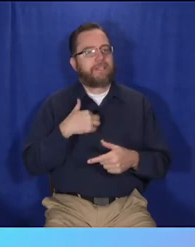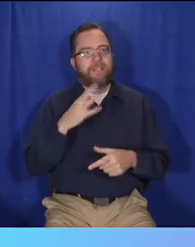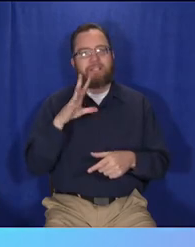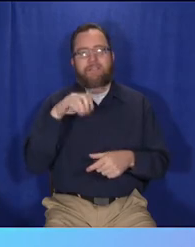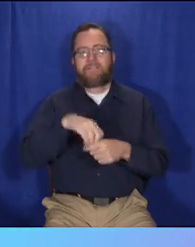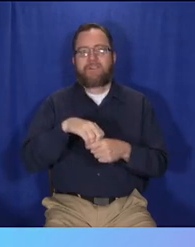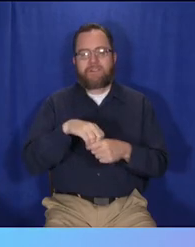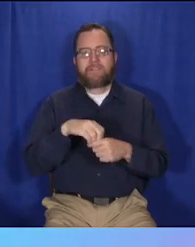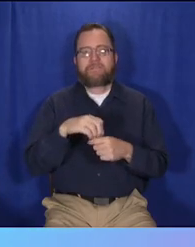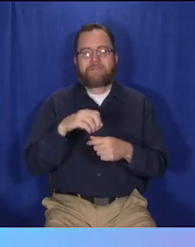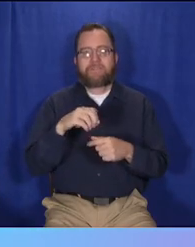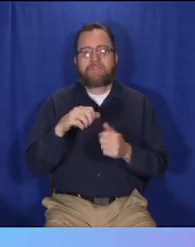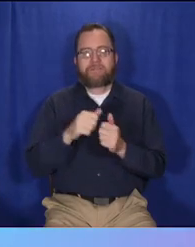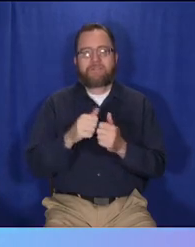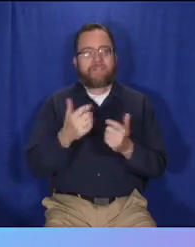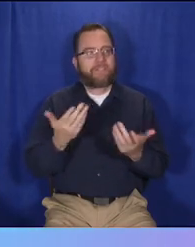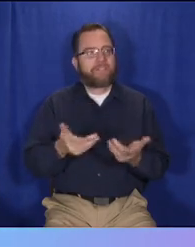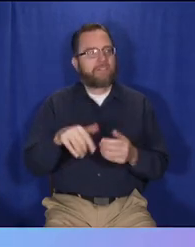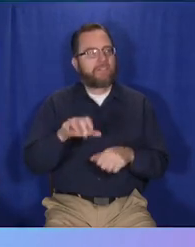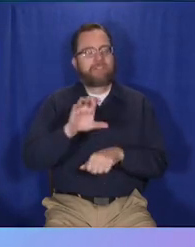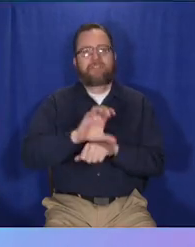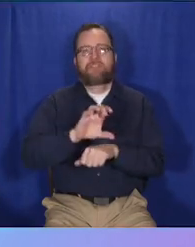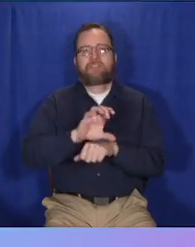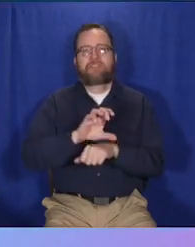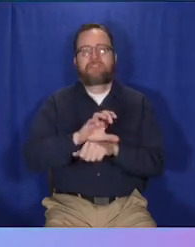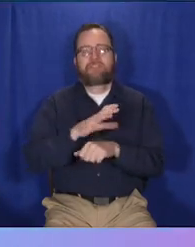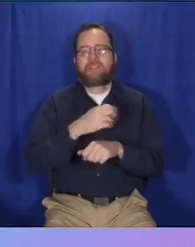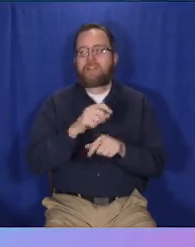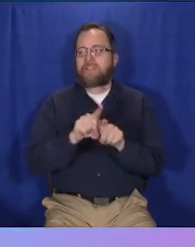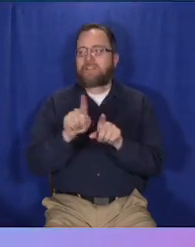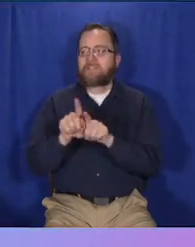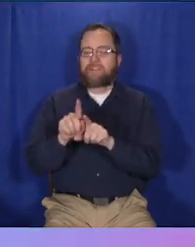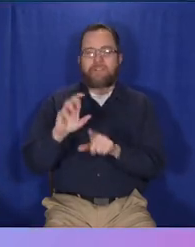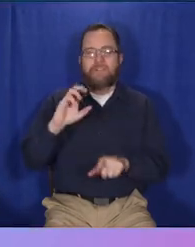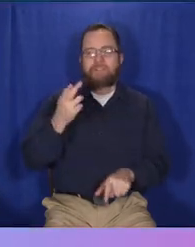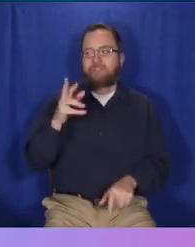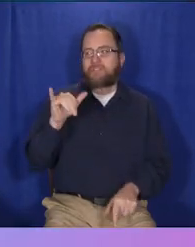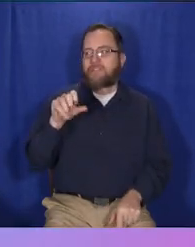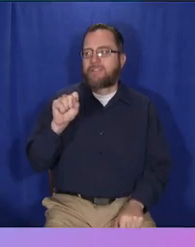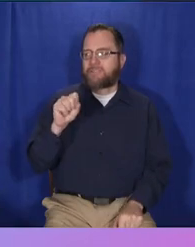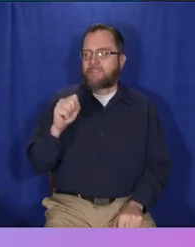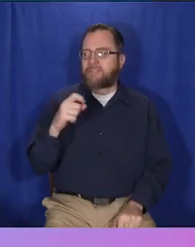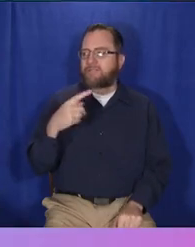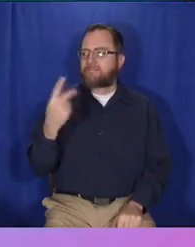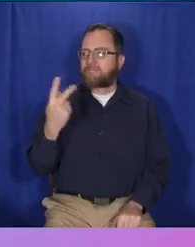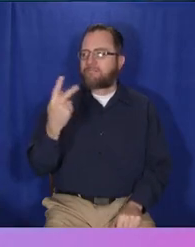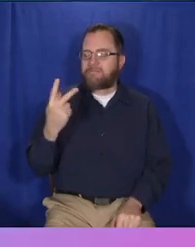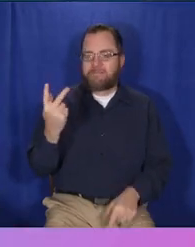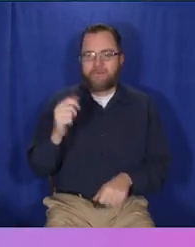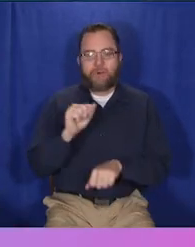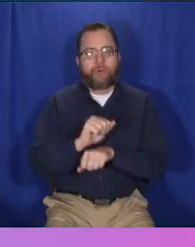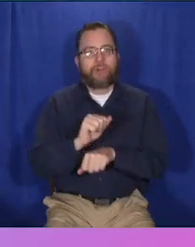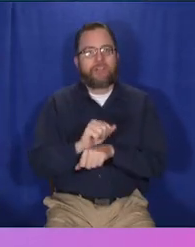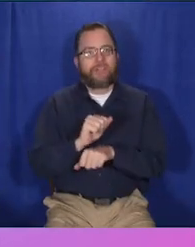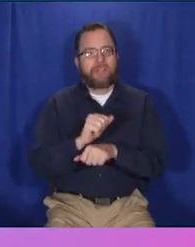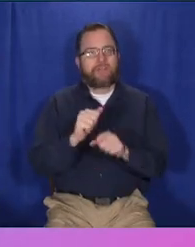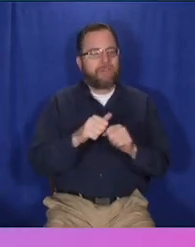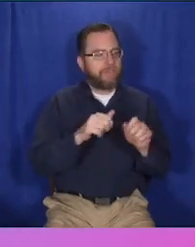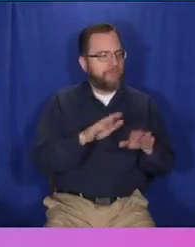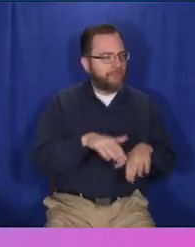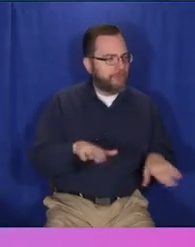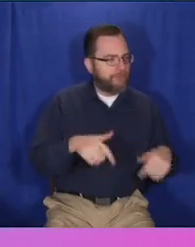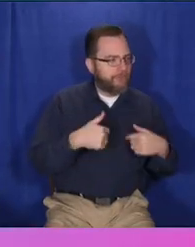co-workers like Chris Suarez, who has been leading our Rock Middle School student ministry for many years now here at the Tyson's